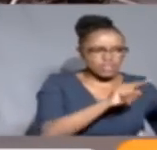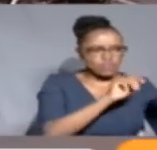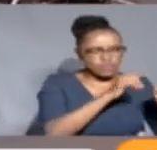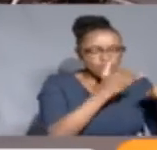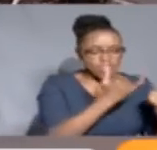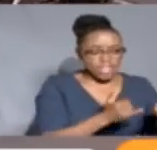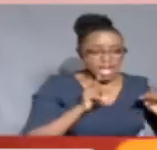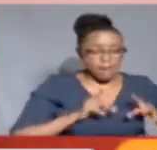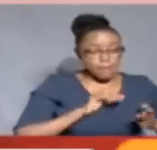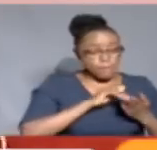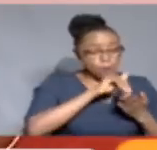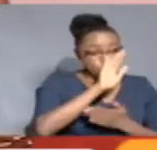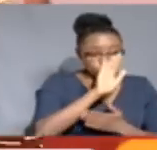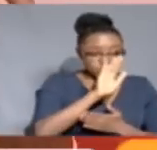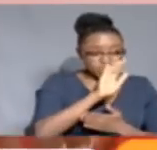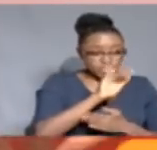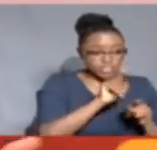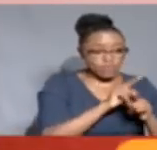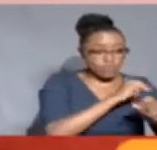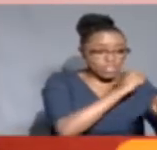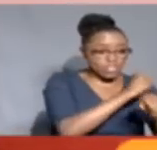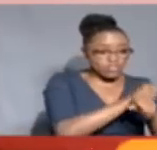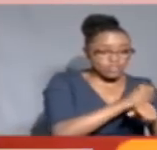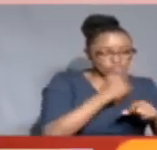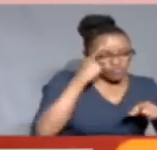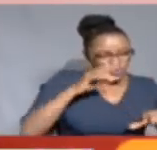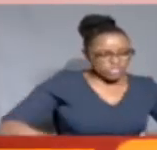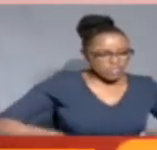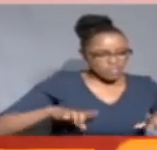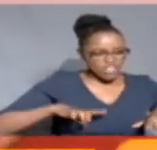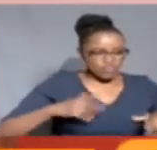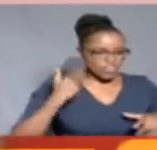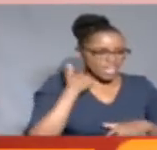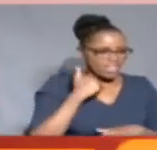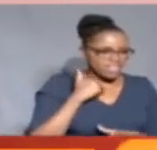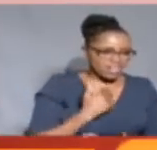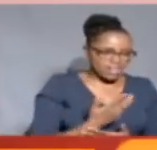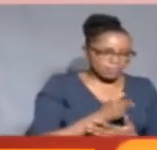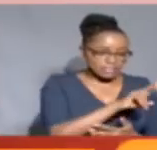young people, mostly they commit crimes for survival. Right. That is